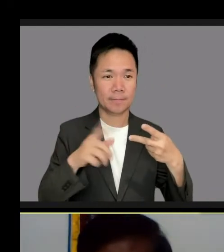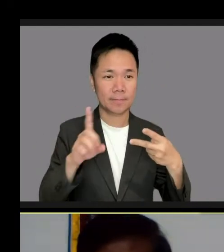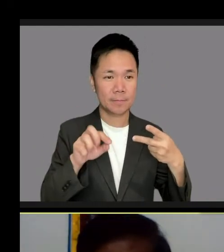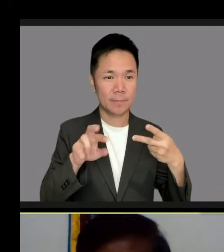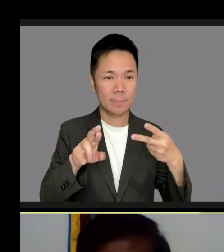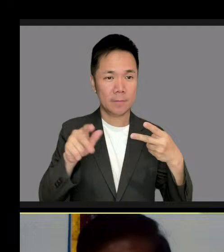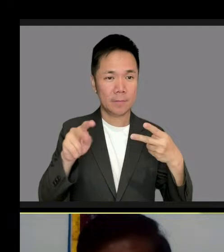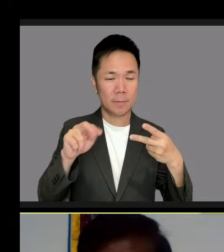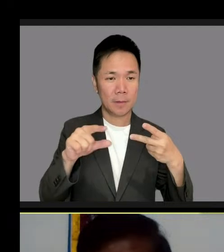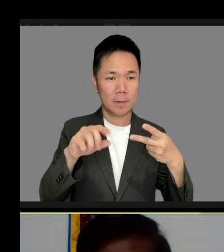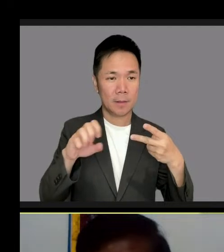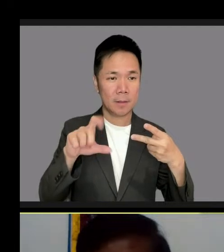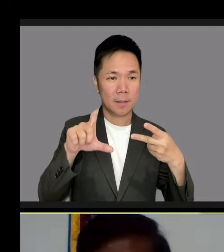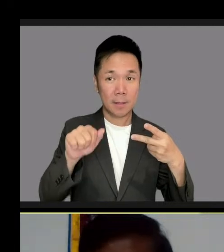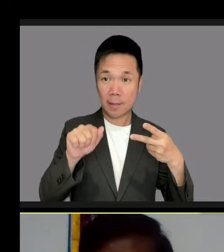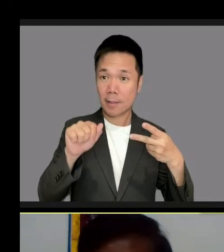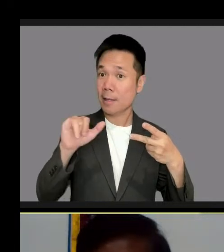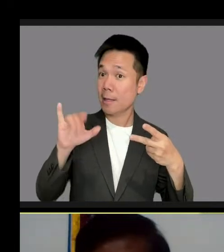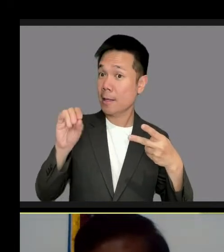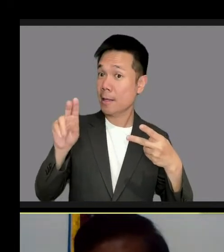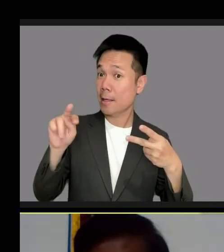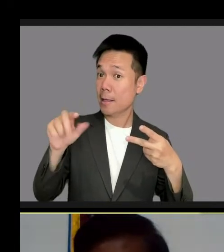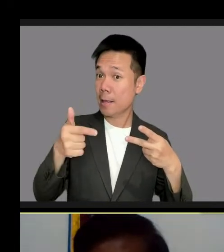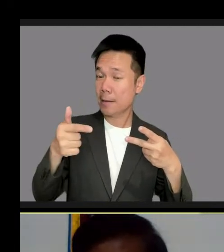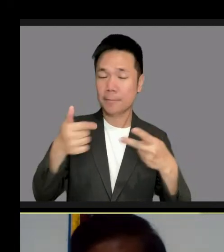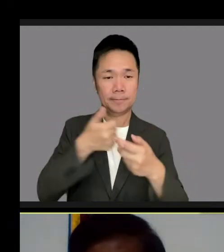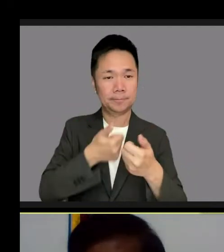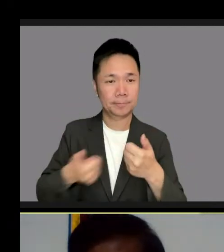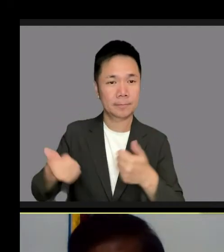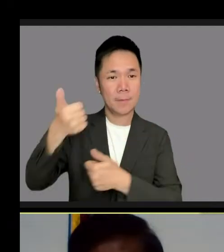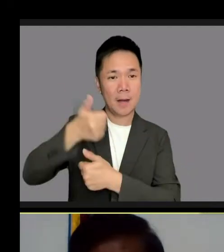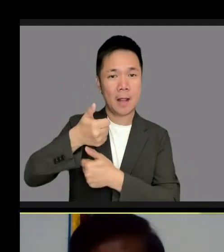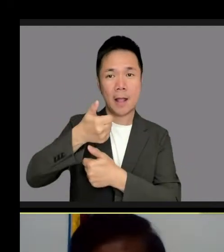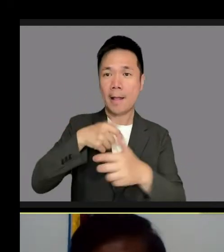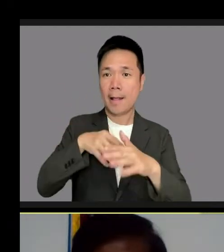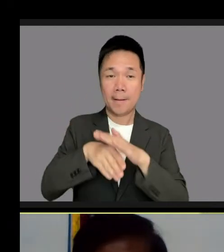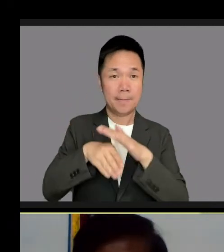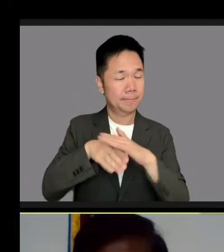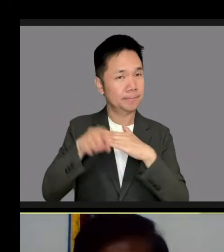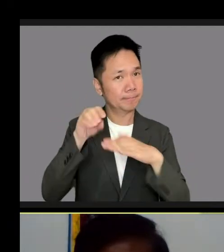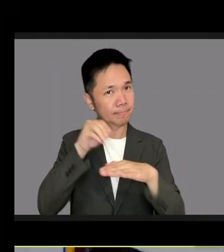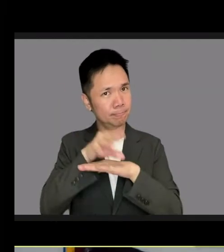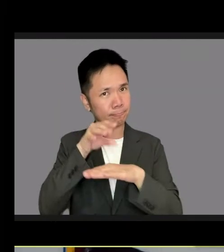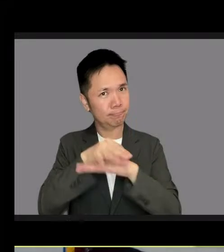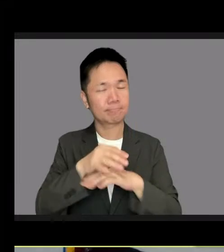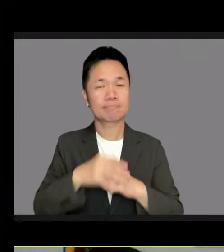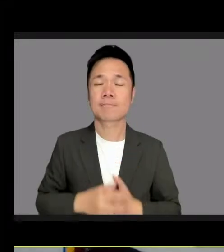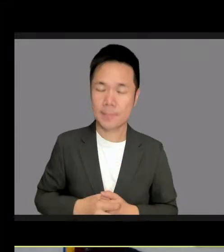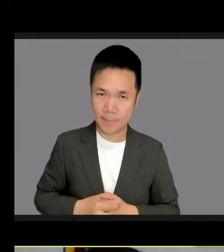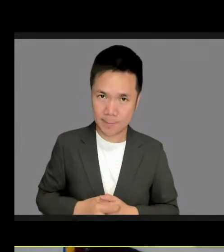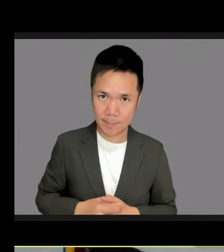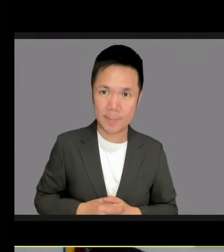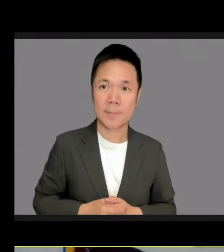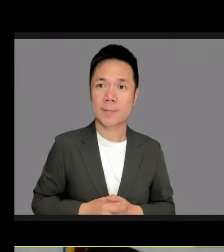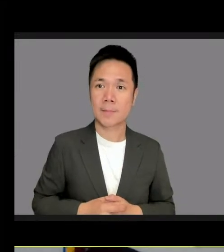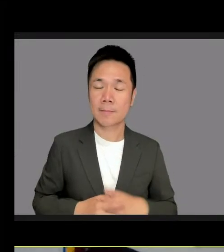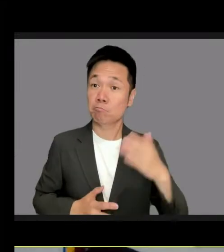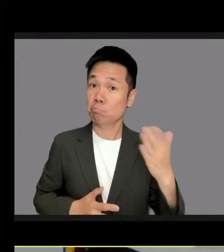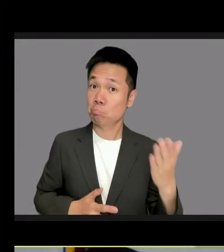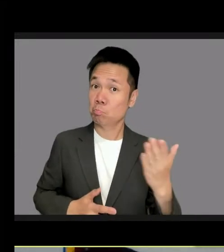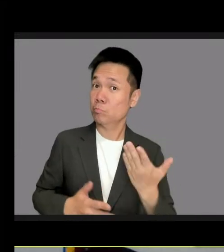Angela Young. She is a senior accessibility consultant and advocate, and